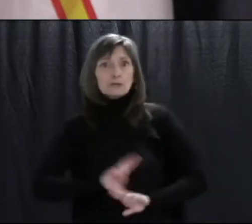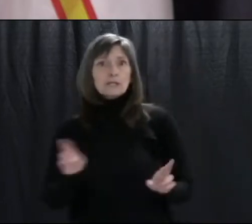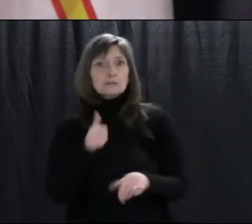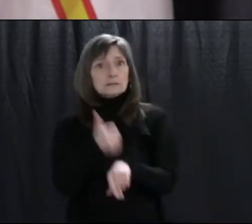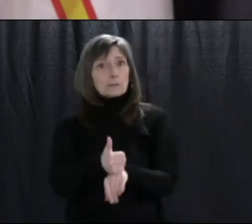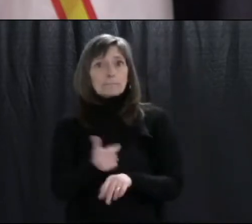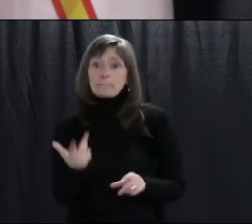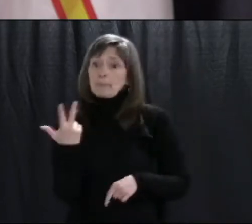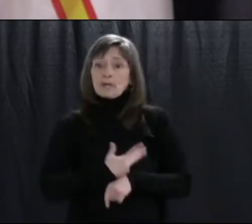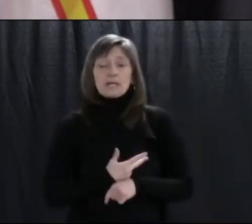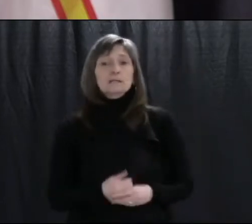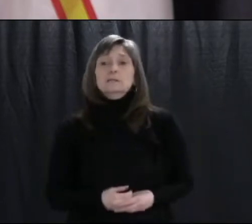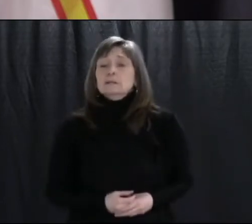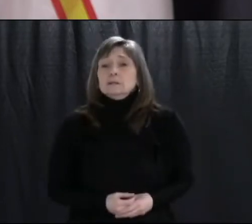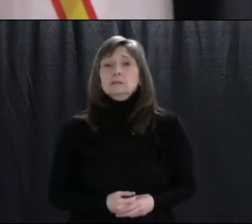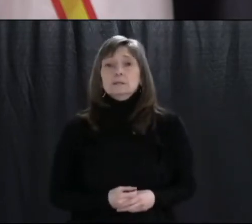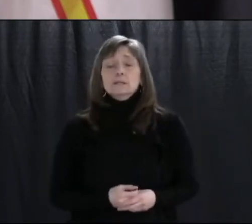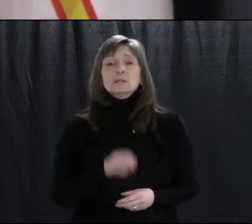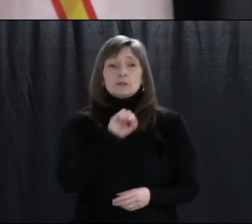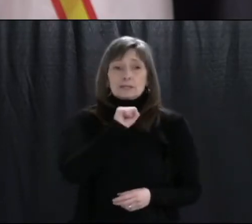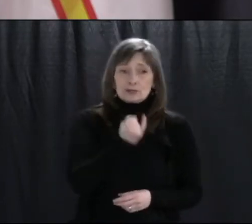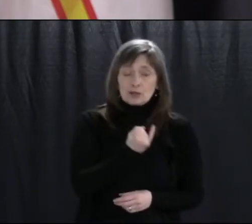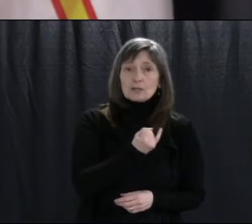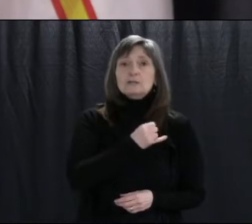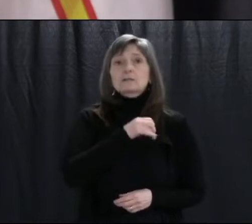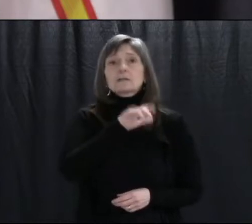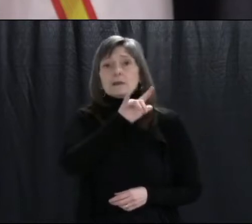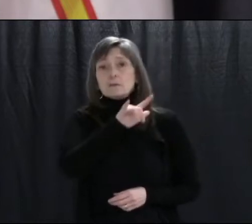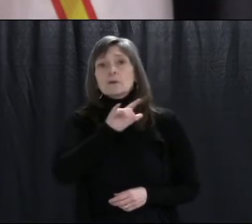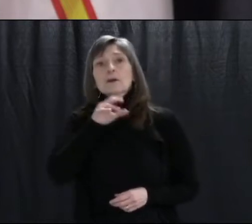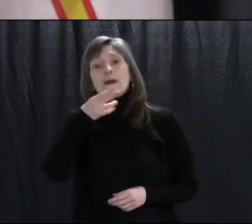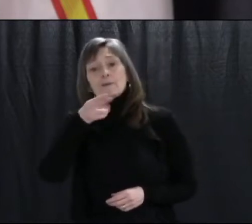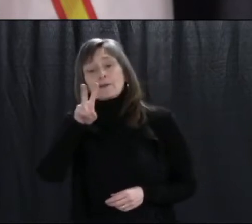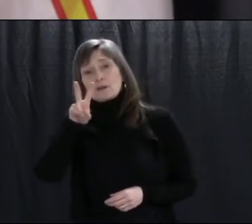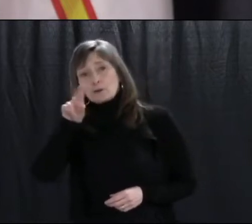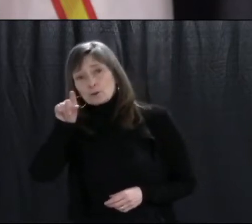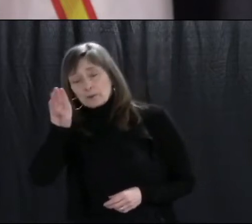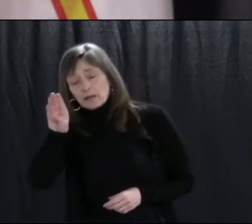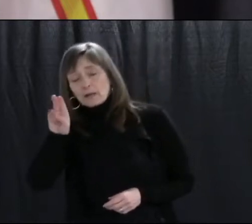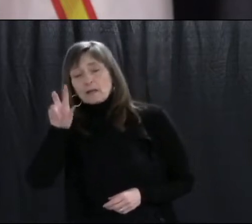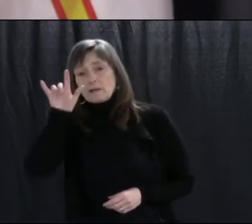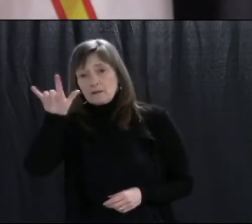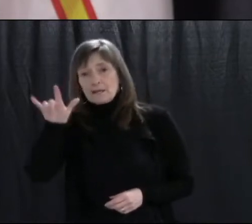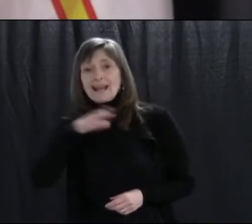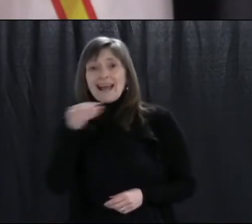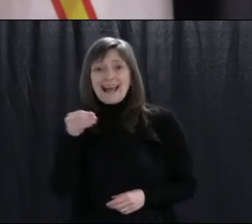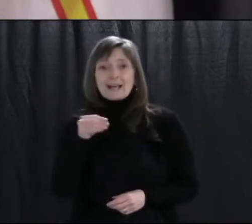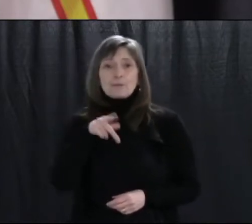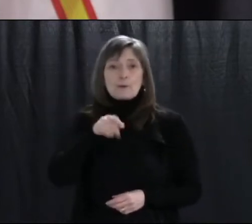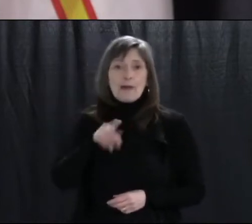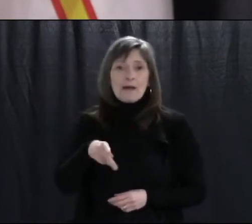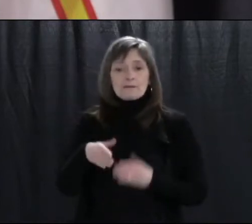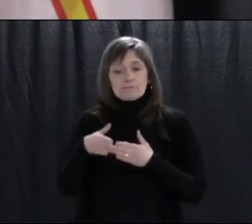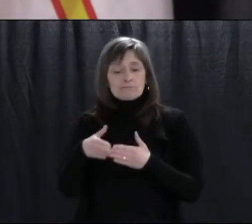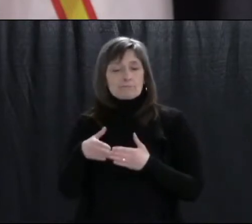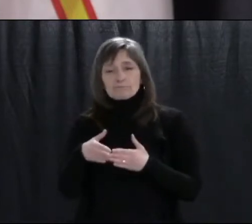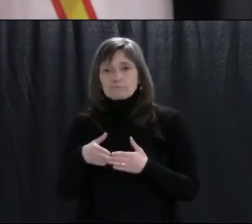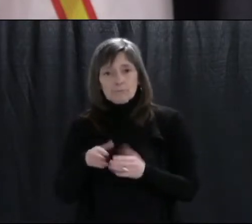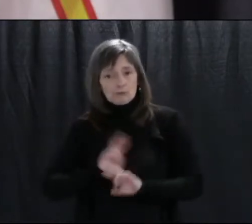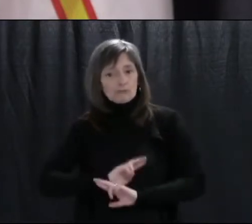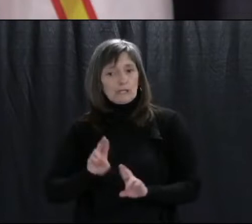at the St. John's Airport, at Happy Valley Goose Bay, and at the ferry terminal now in Marine Atlantic, we have